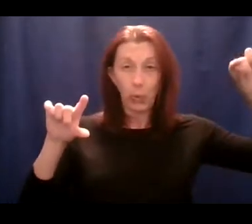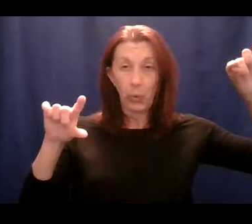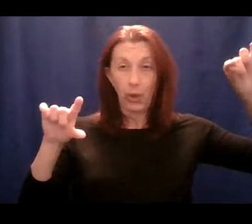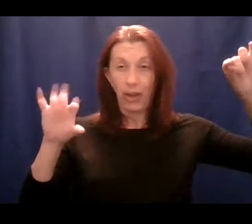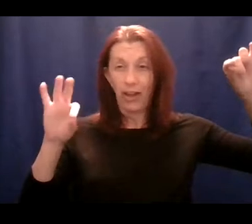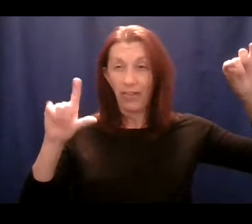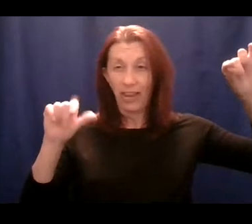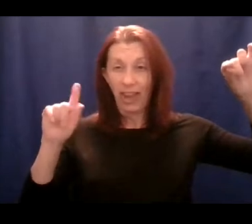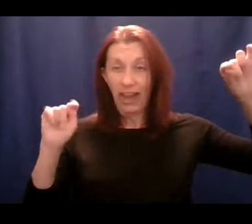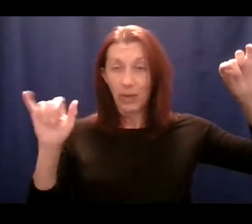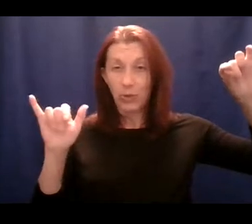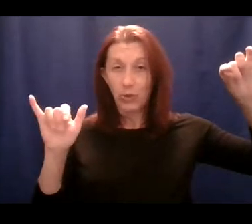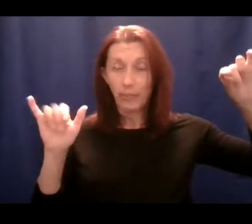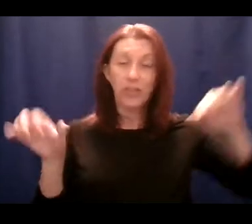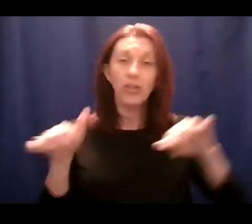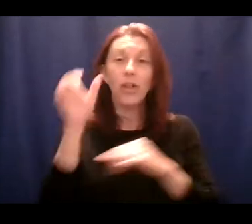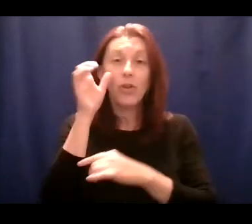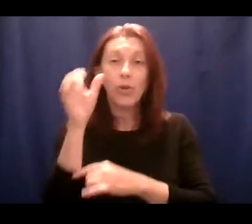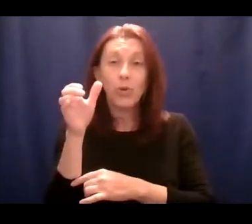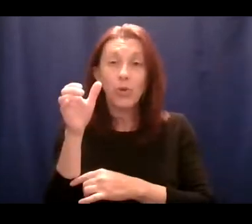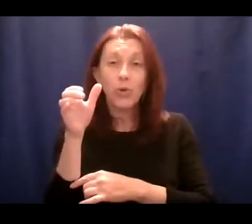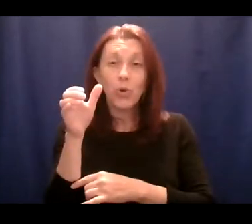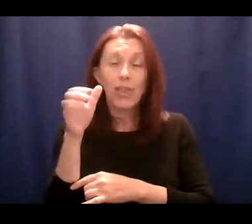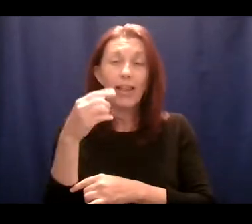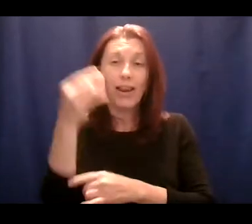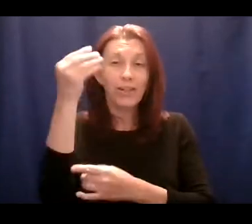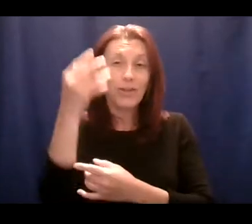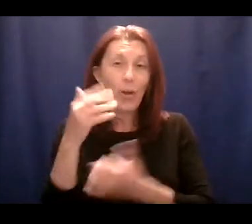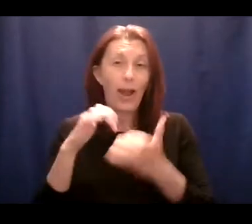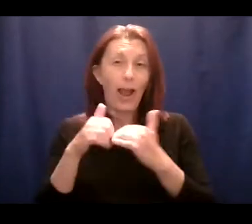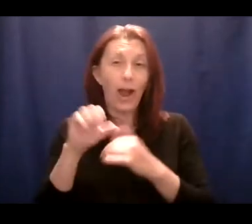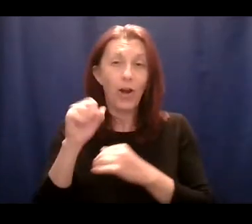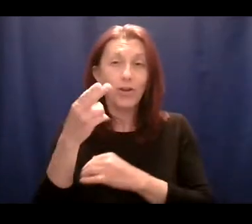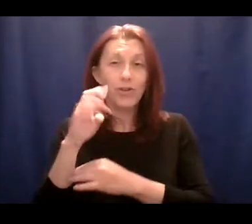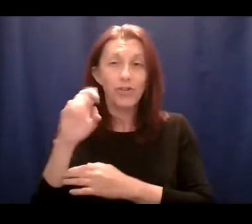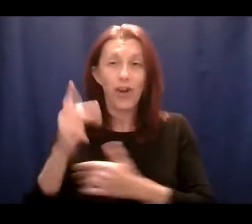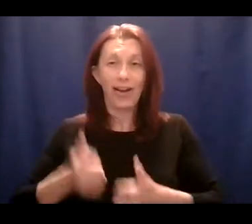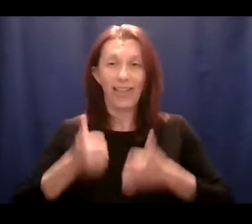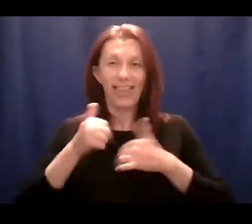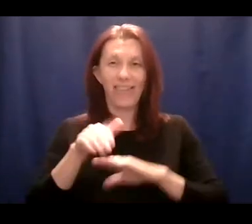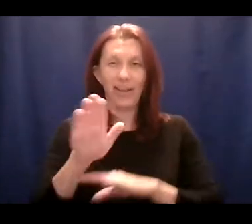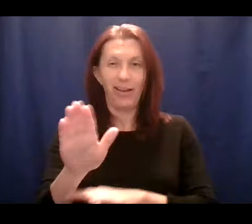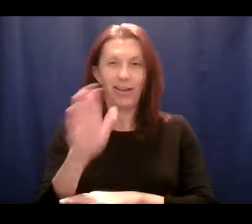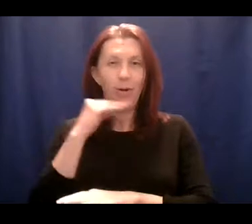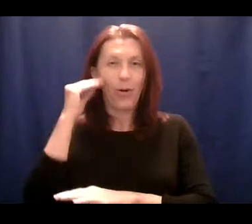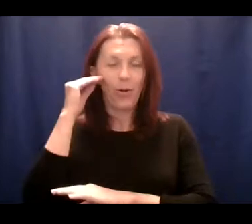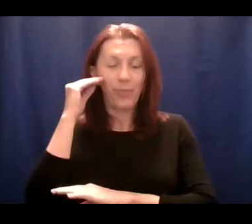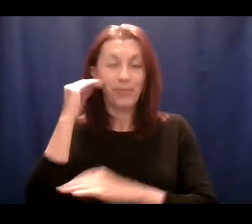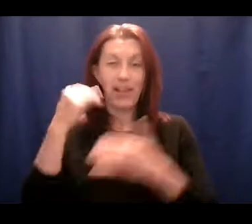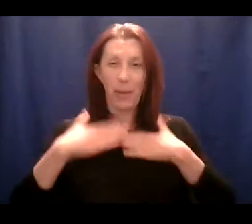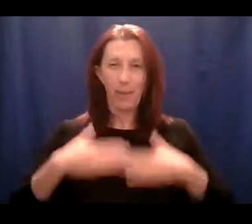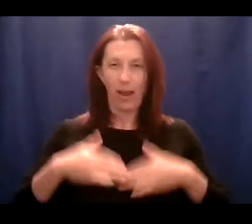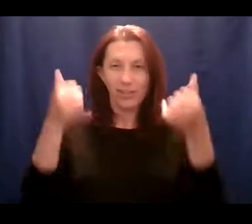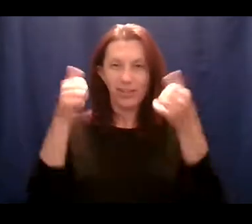just the mouth that tell us how this animal might live in its home. Now the body shape of our zebra shark, again, is a little